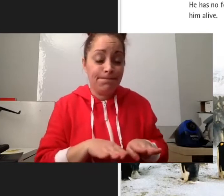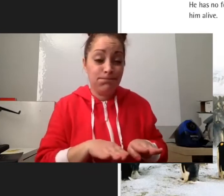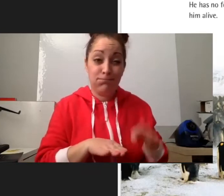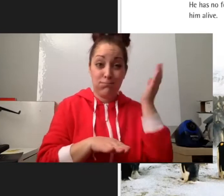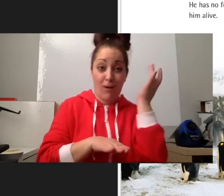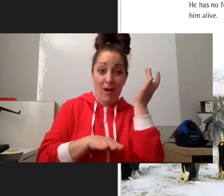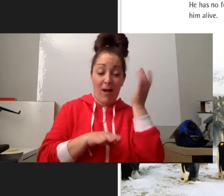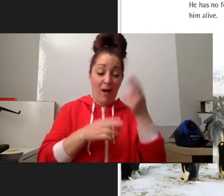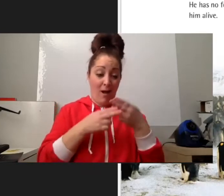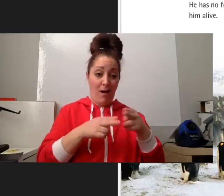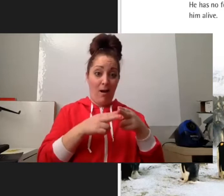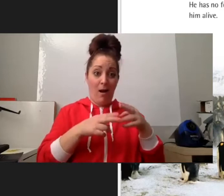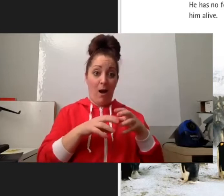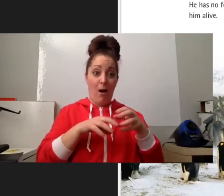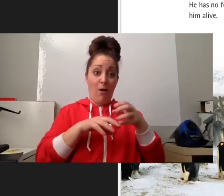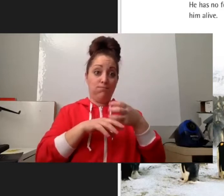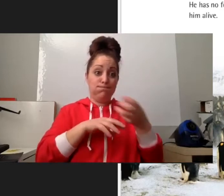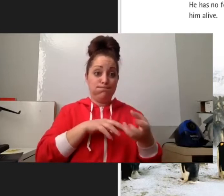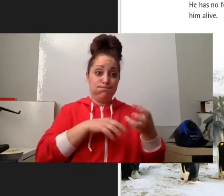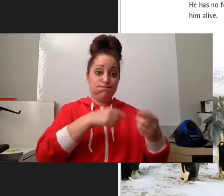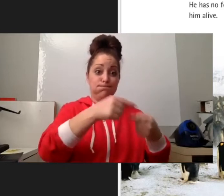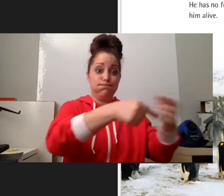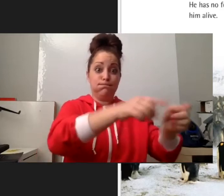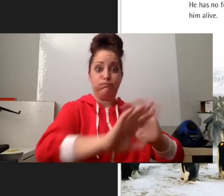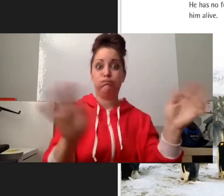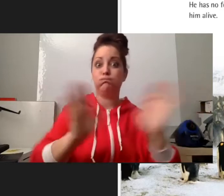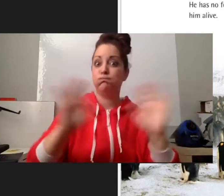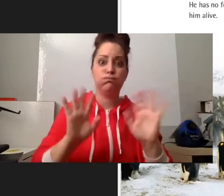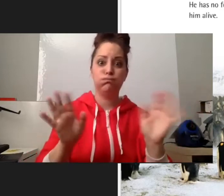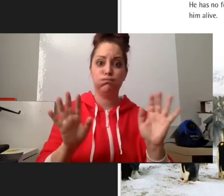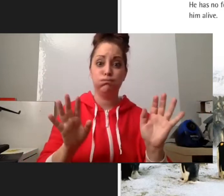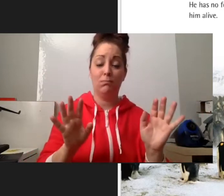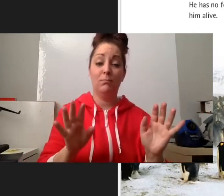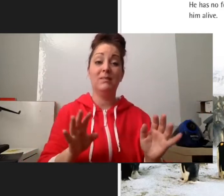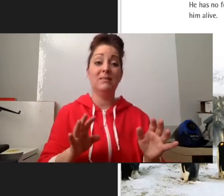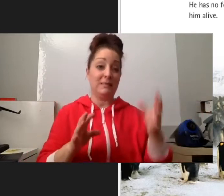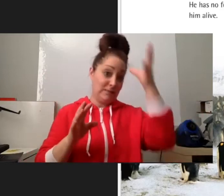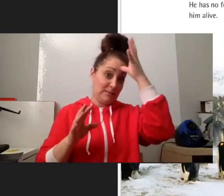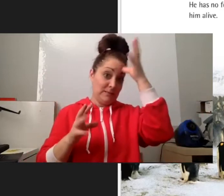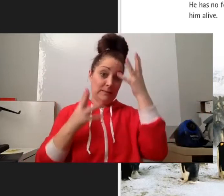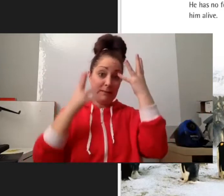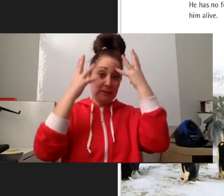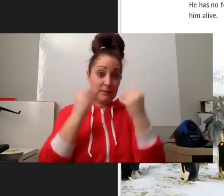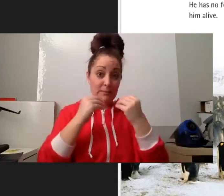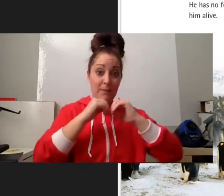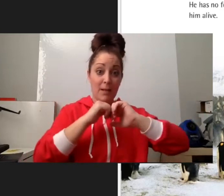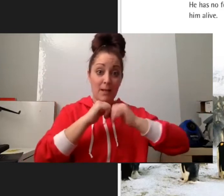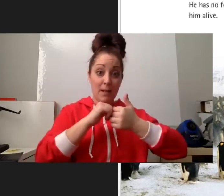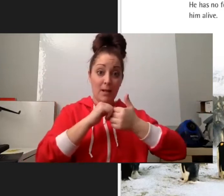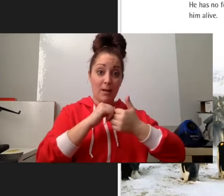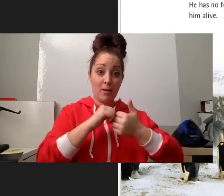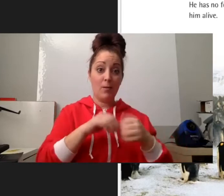he doesn't walk big. He shuffles his feet so the egg doesn't roll away.